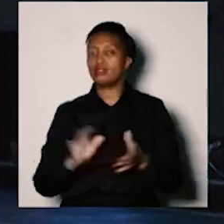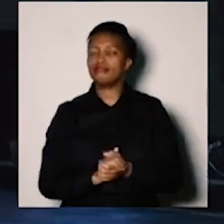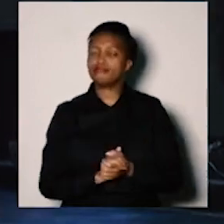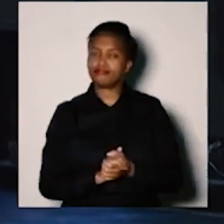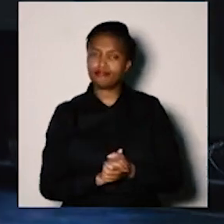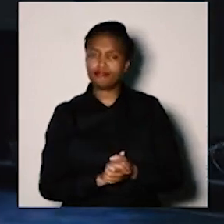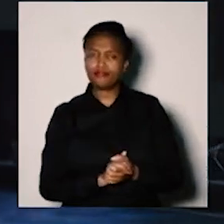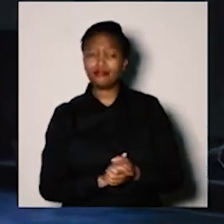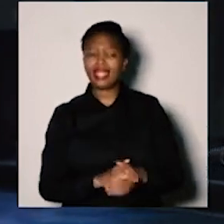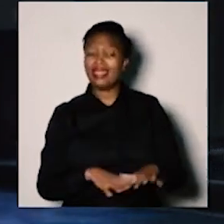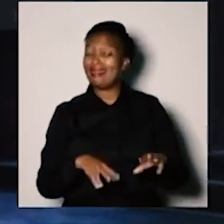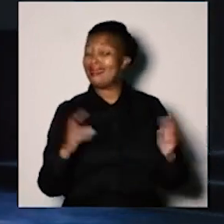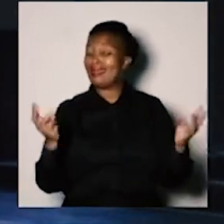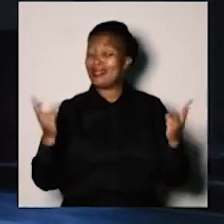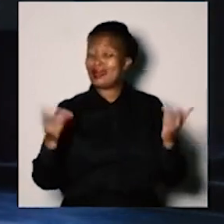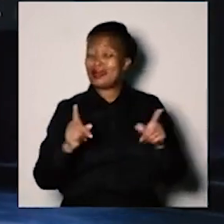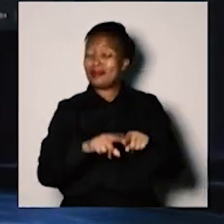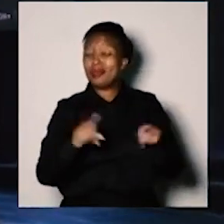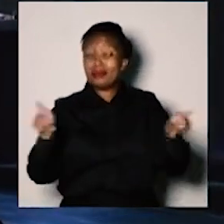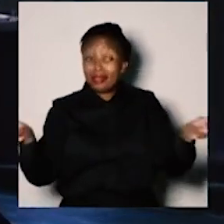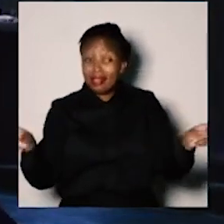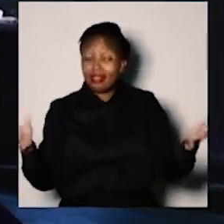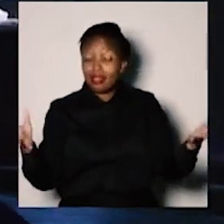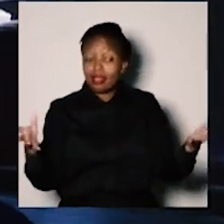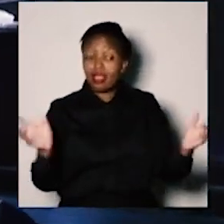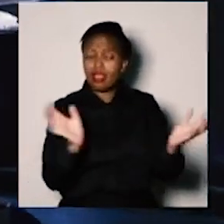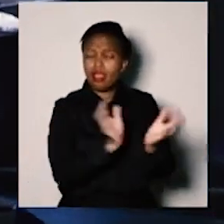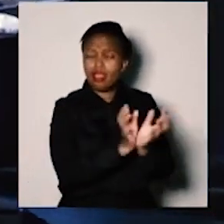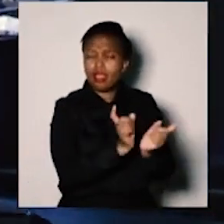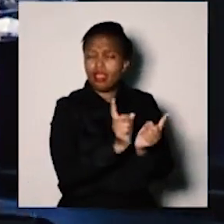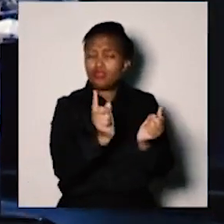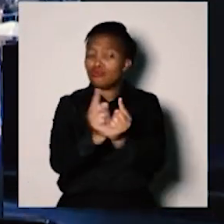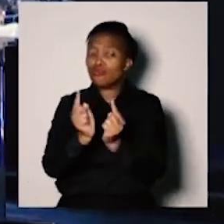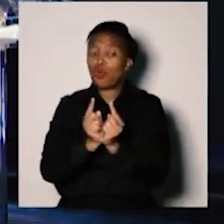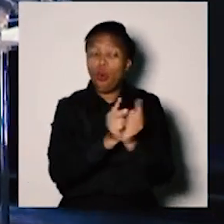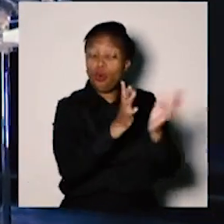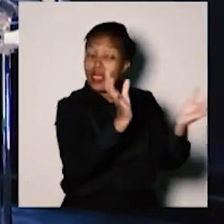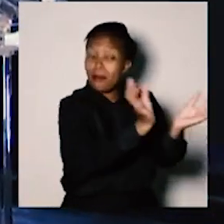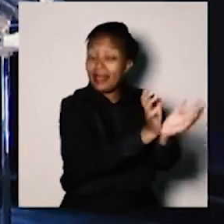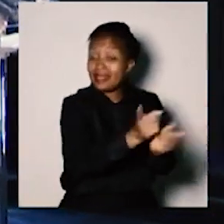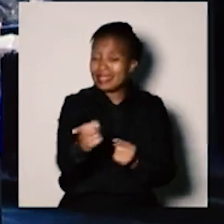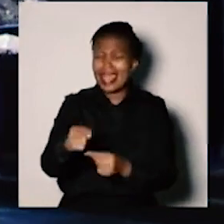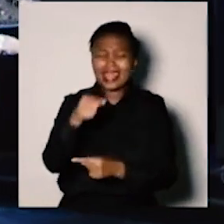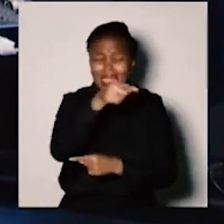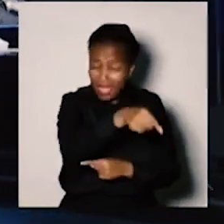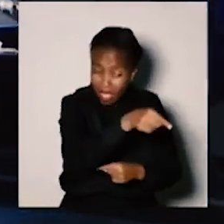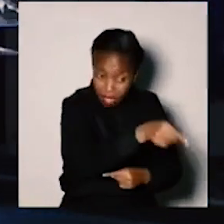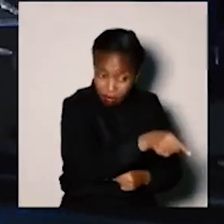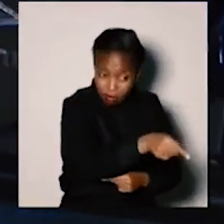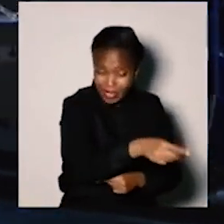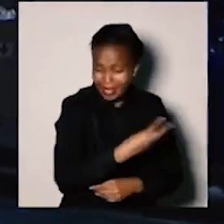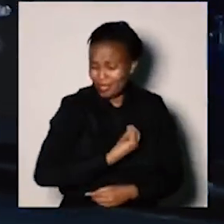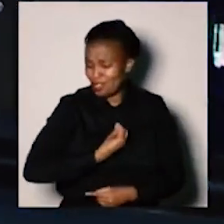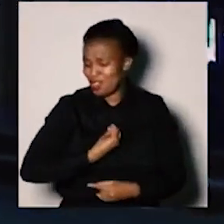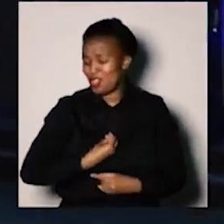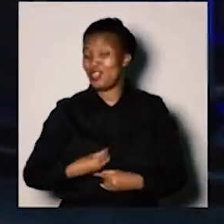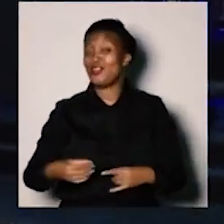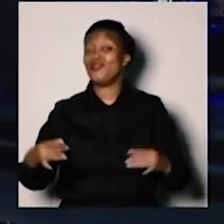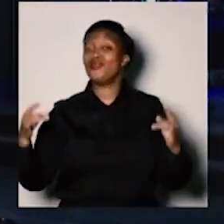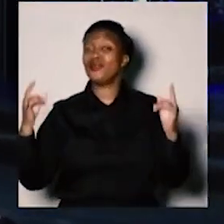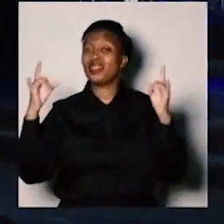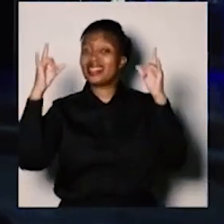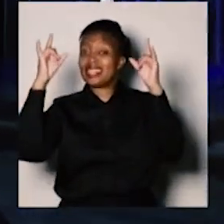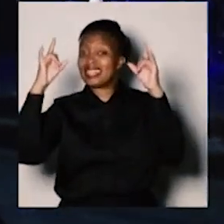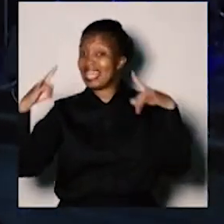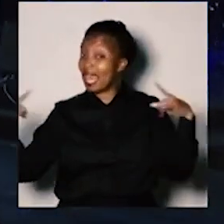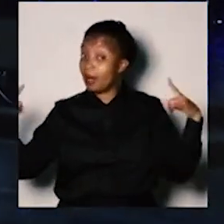Zuma, some of the people who were there, Shimiko too. So I got to meet them. There we met in this youth club,